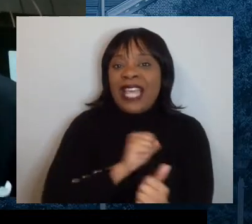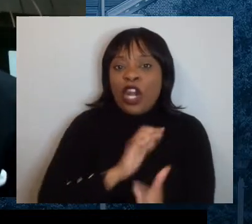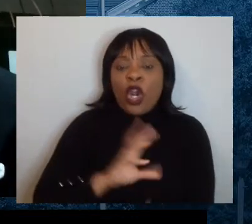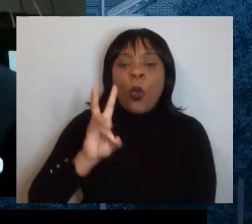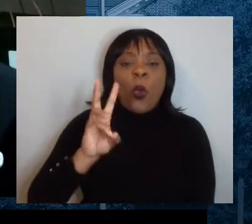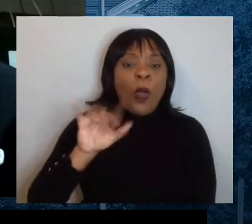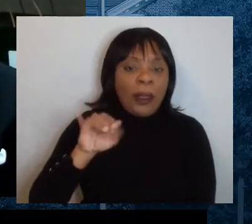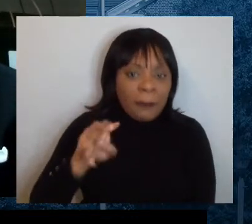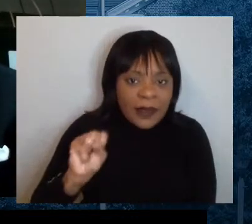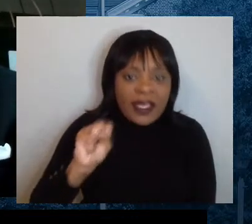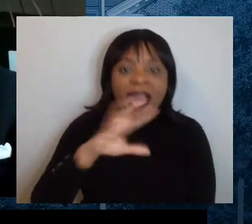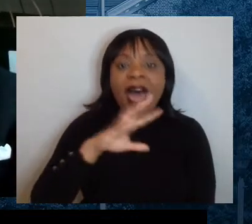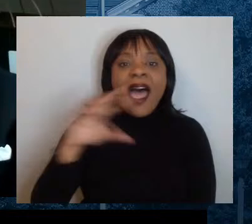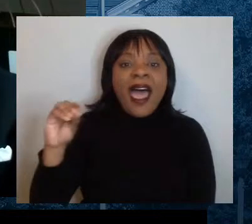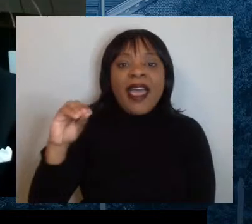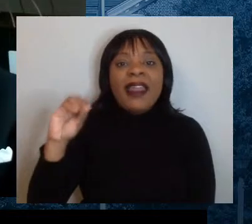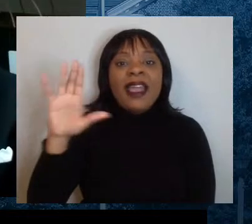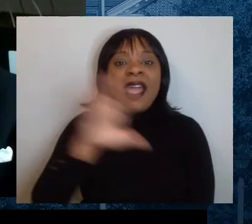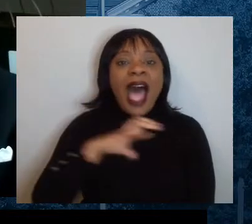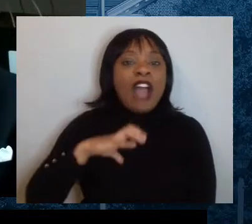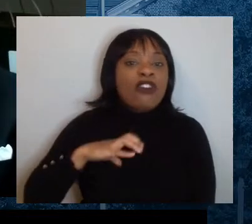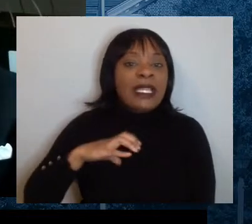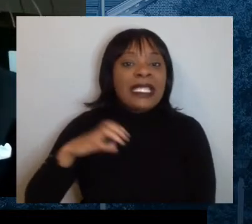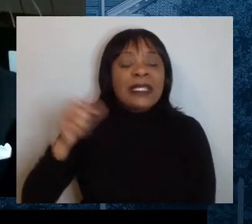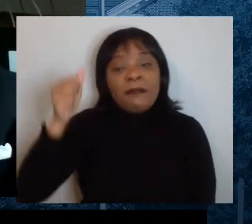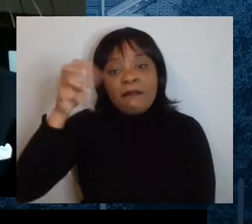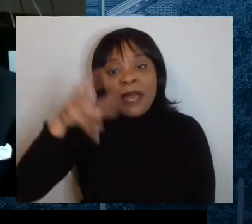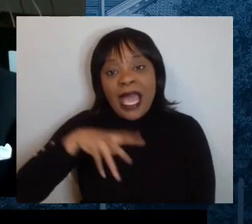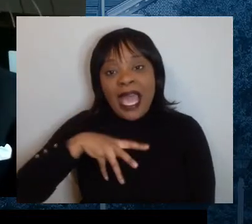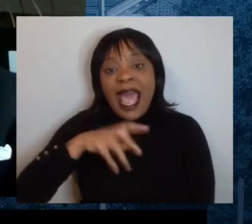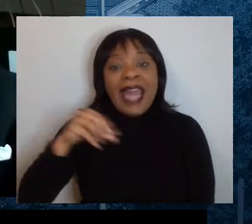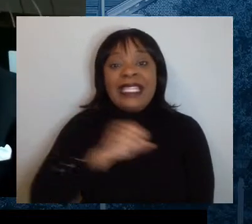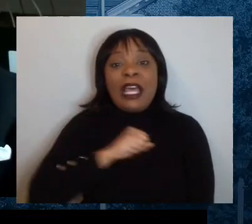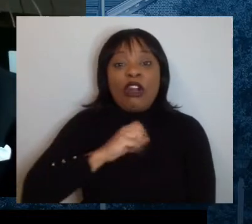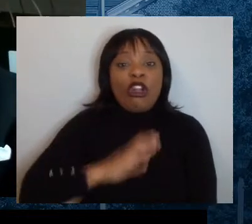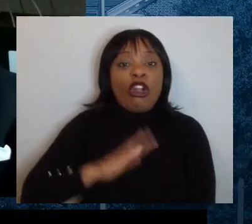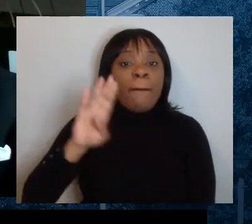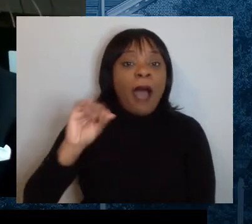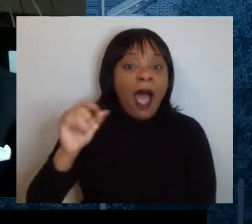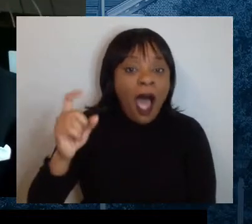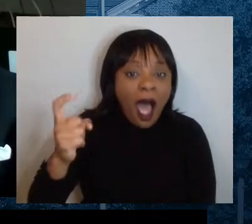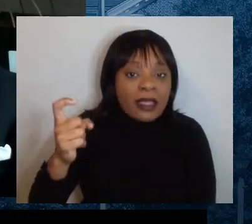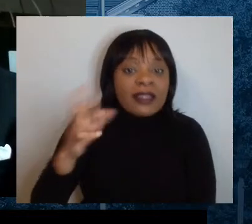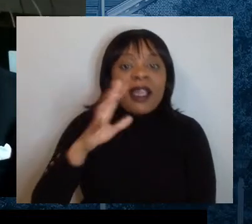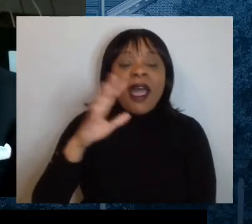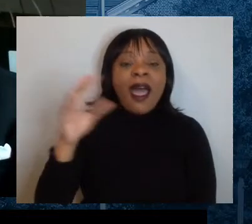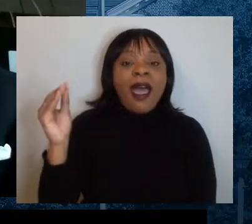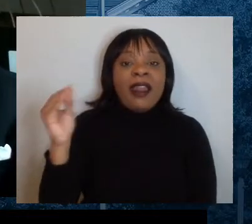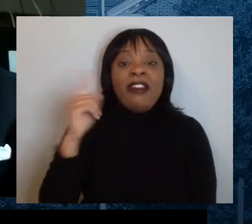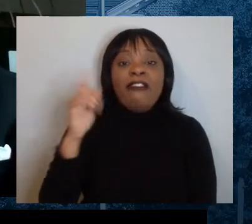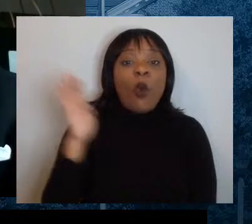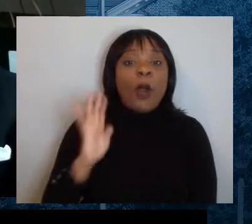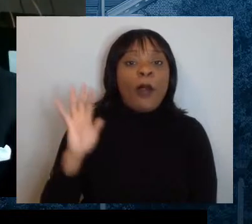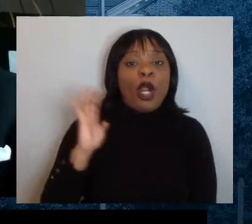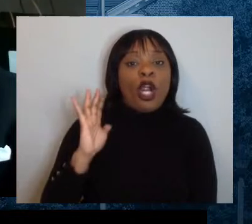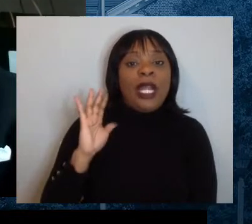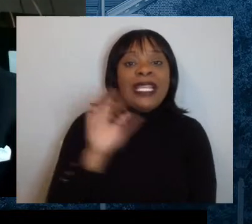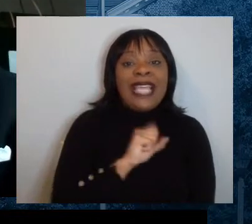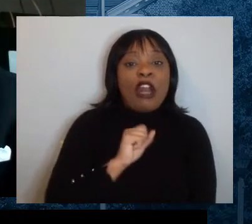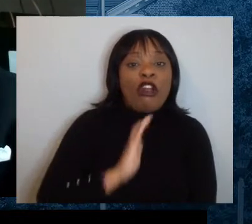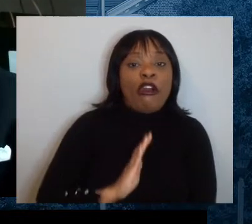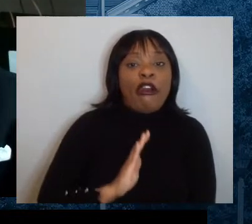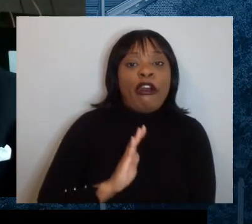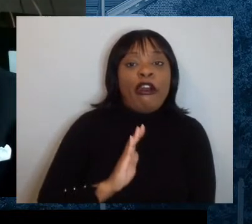and Congressman and Senator Boggs, and former Senator or